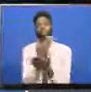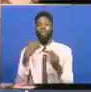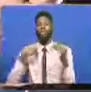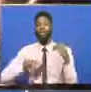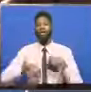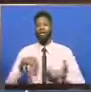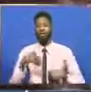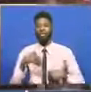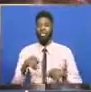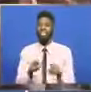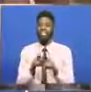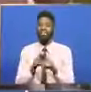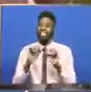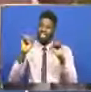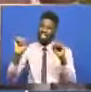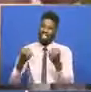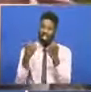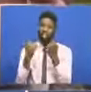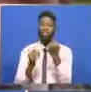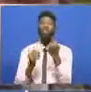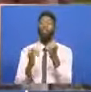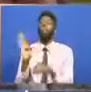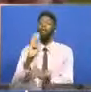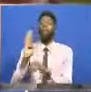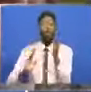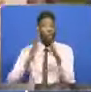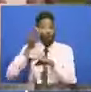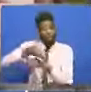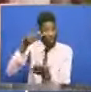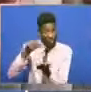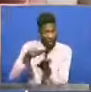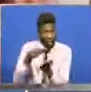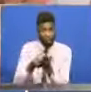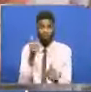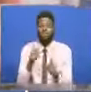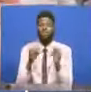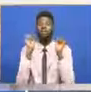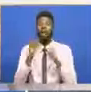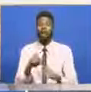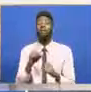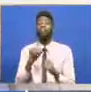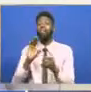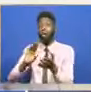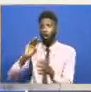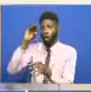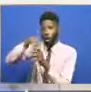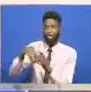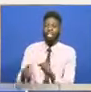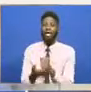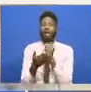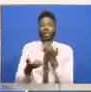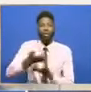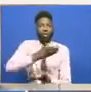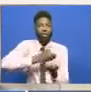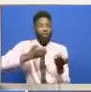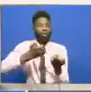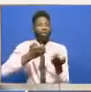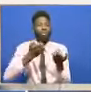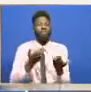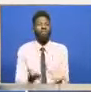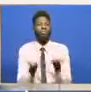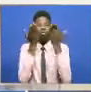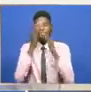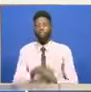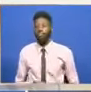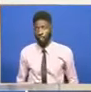save billions of shillings that can be channeled to spur the economy. Even if their ideas were to